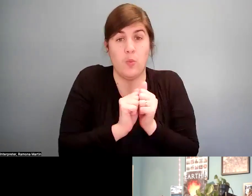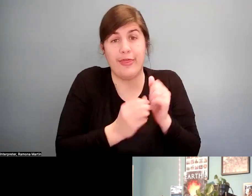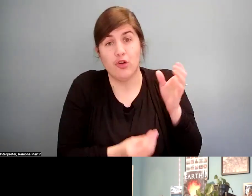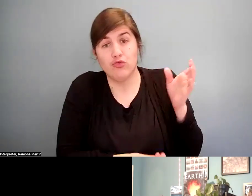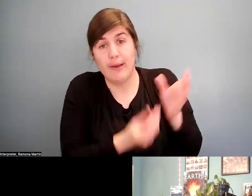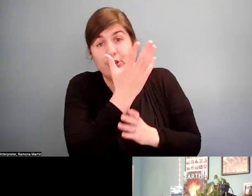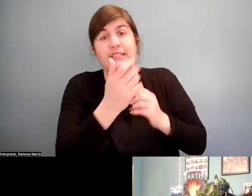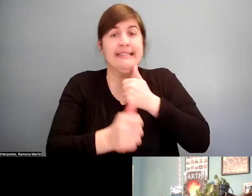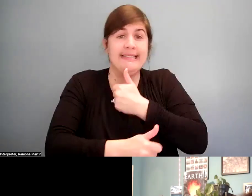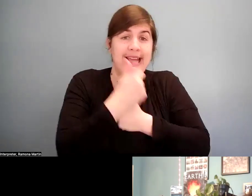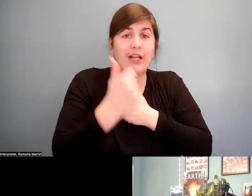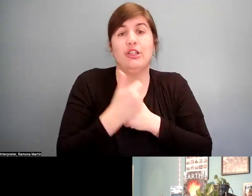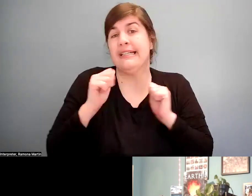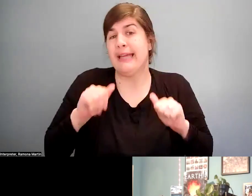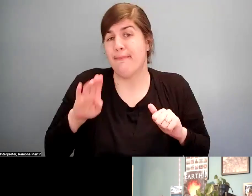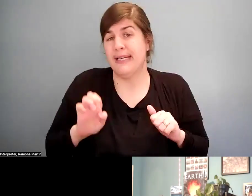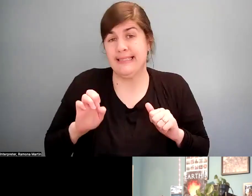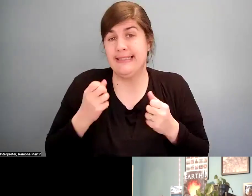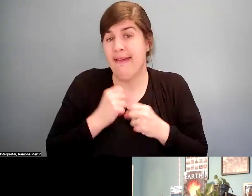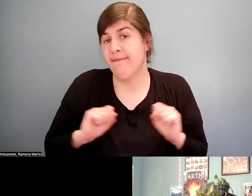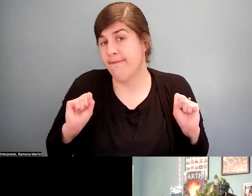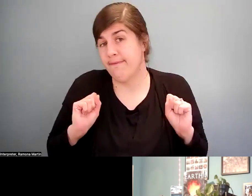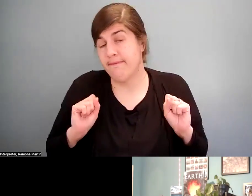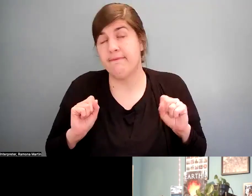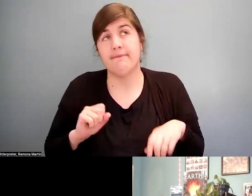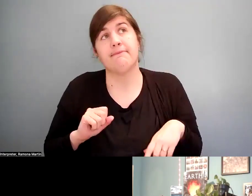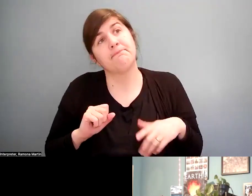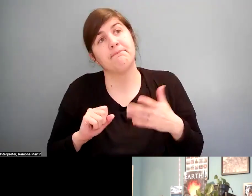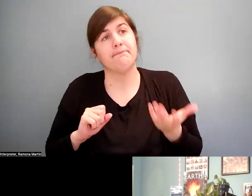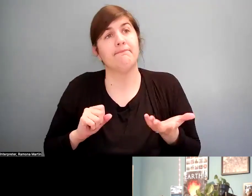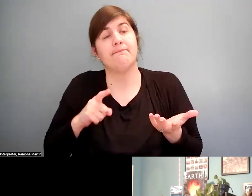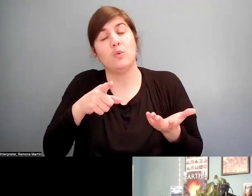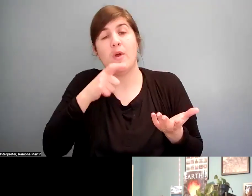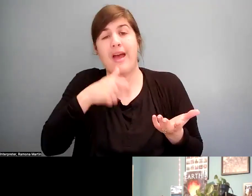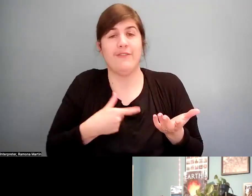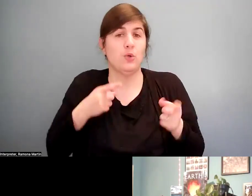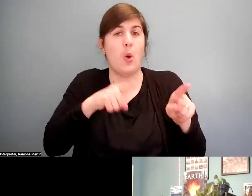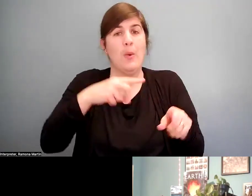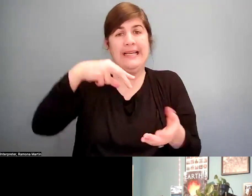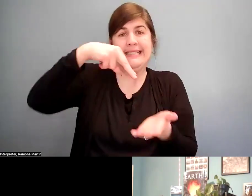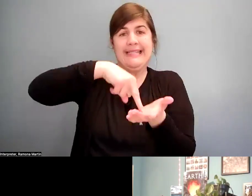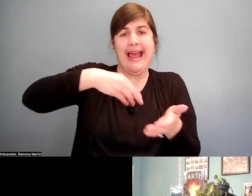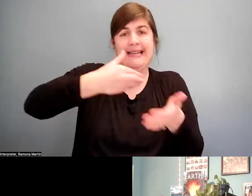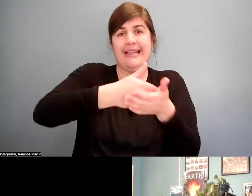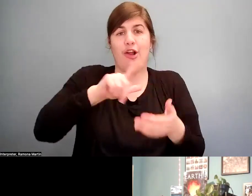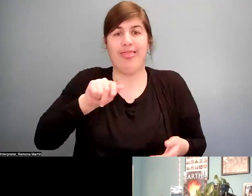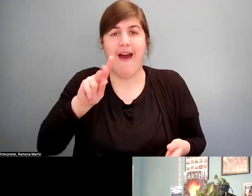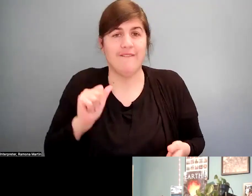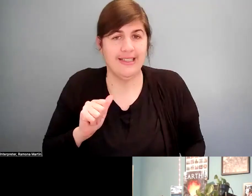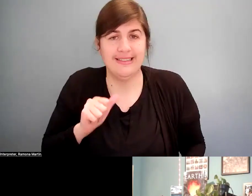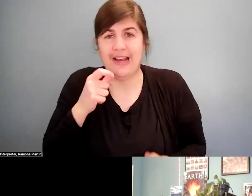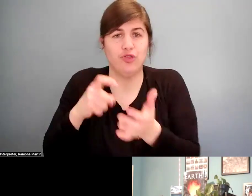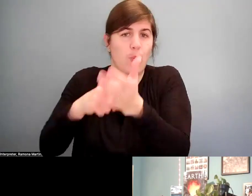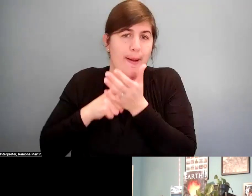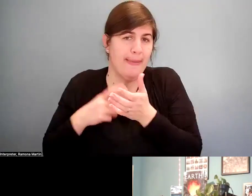danger. So it can be a safe subject. You don't have to go and stand next to lava if you want to be a volcanologist. Cool.